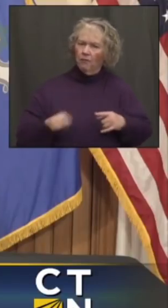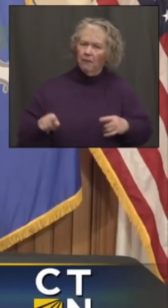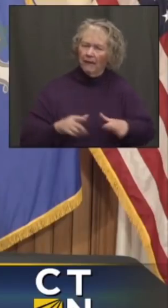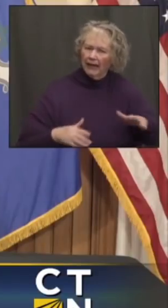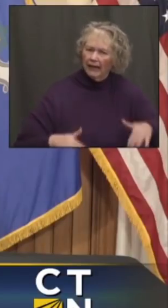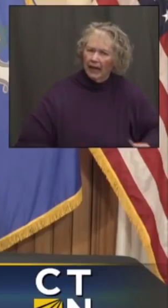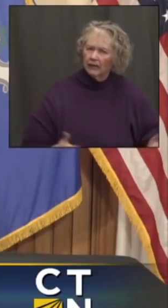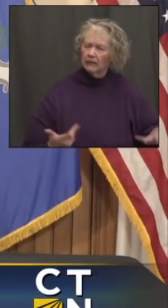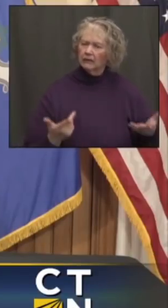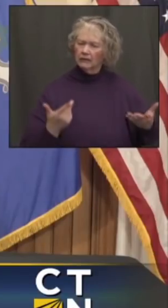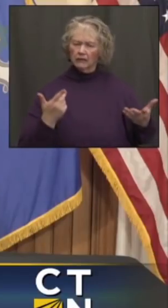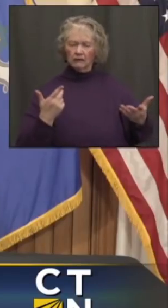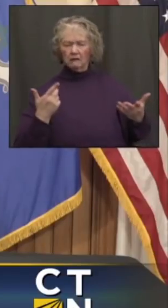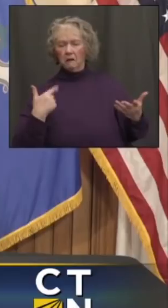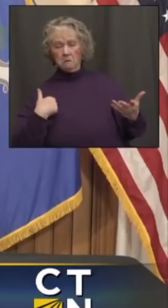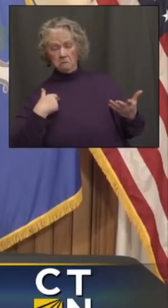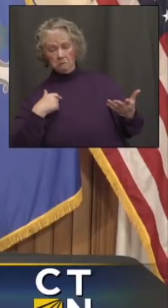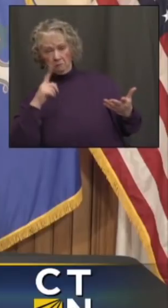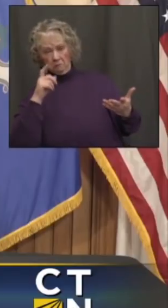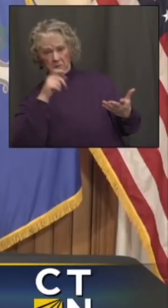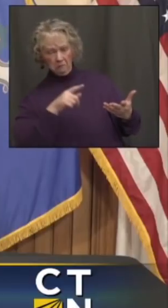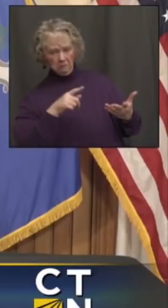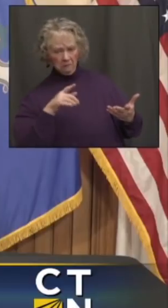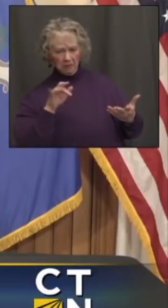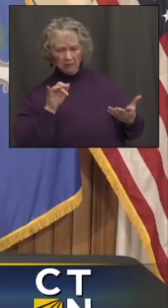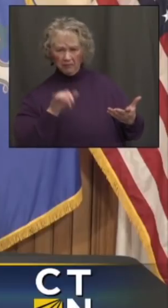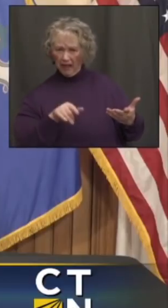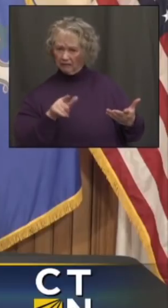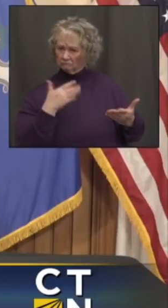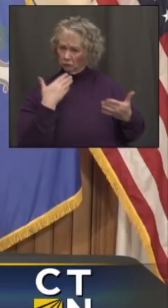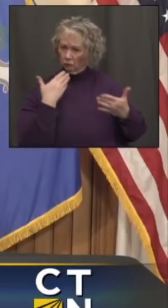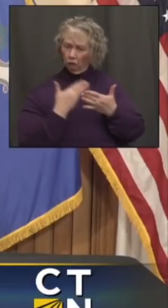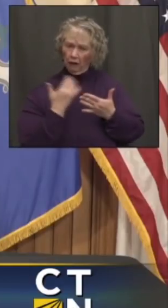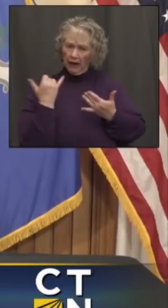pre-existing conditions were allowed to start getting vaccinated. We're hearing from